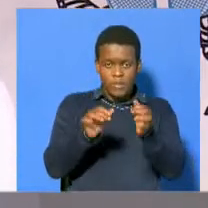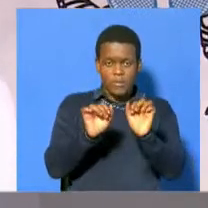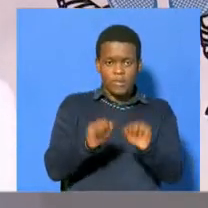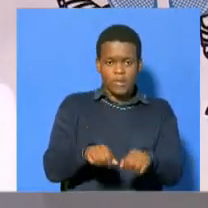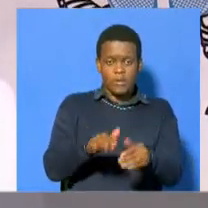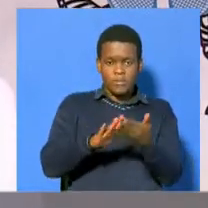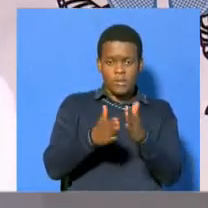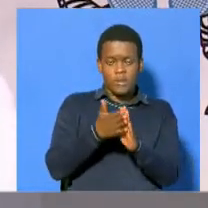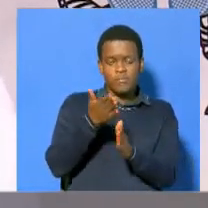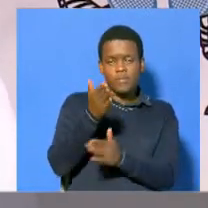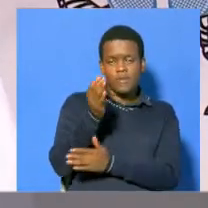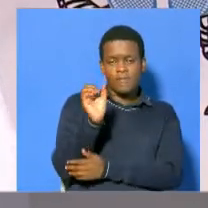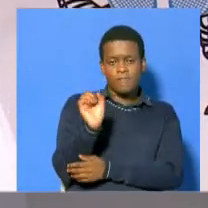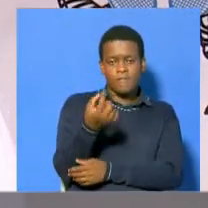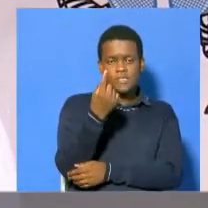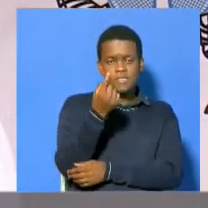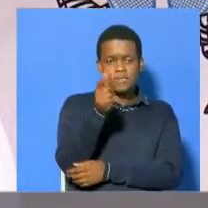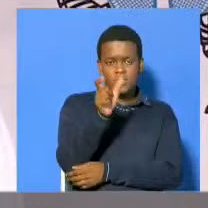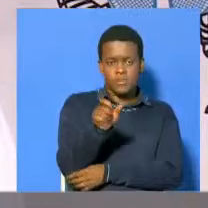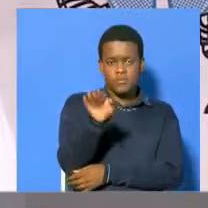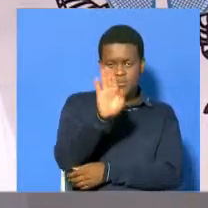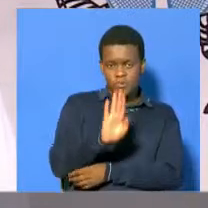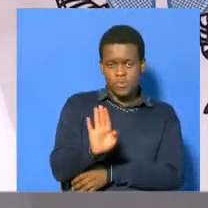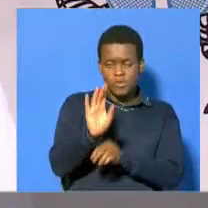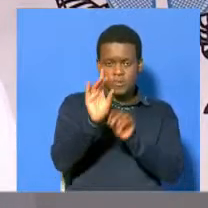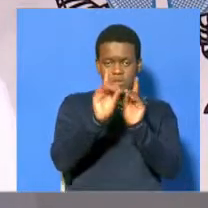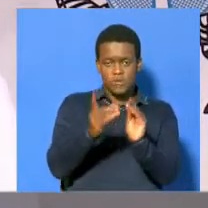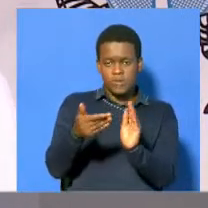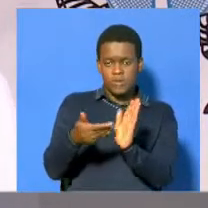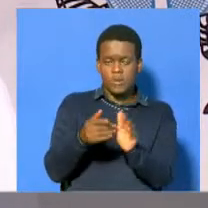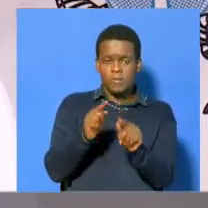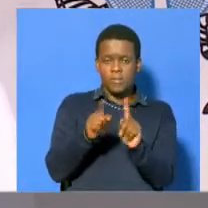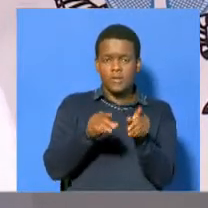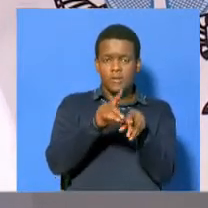you know, he'll make us proud. So, Lebone, they need to